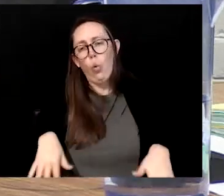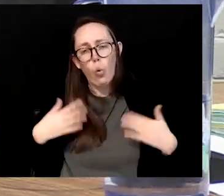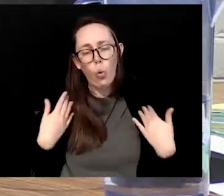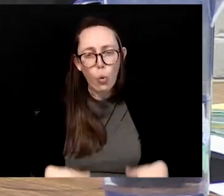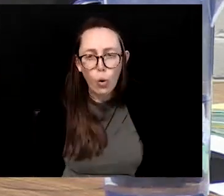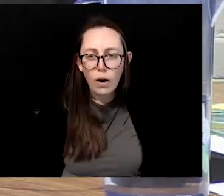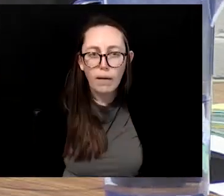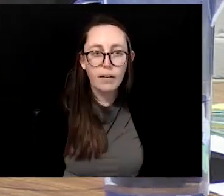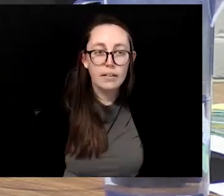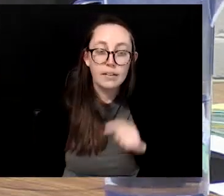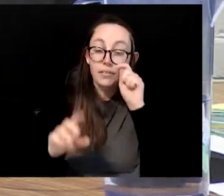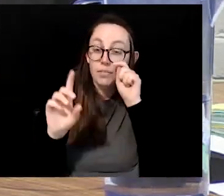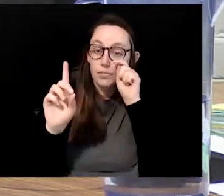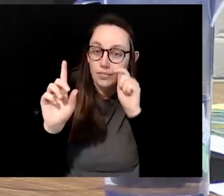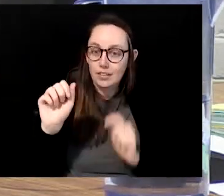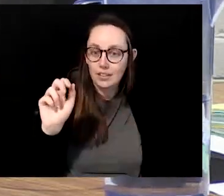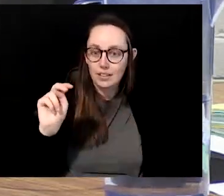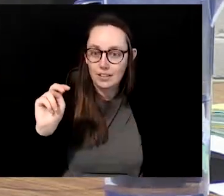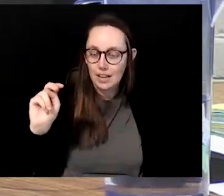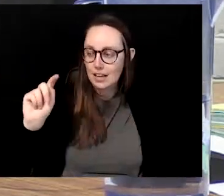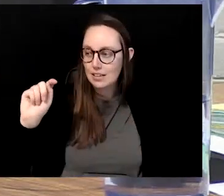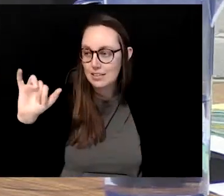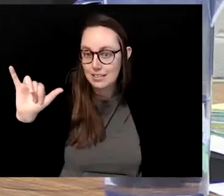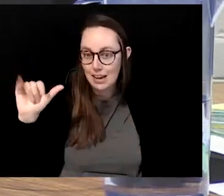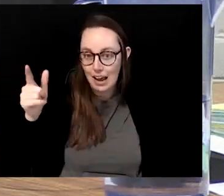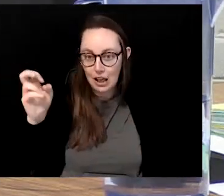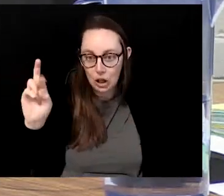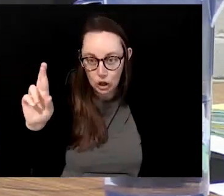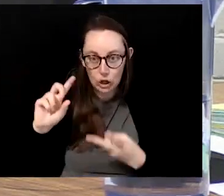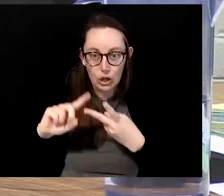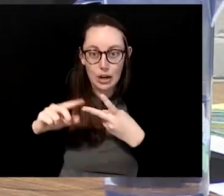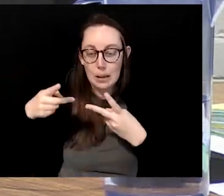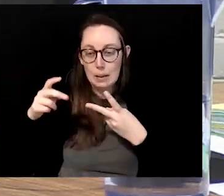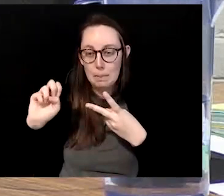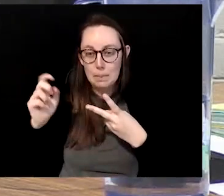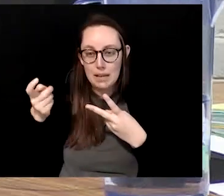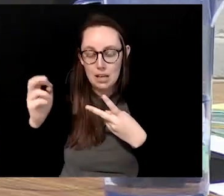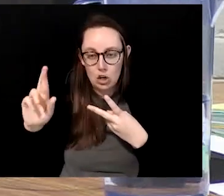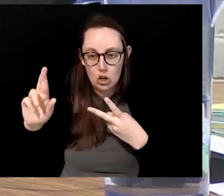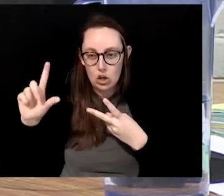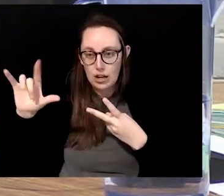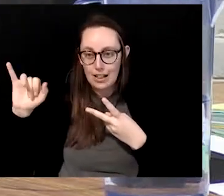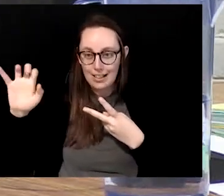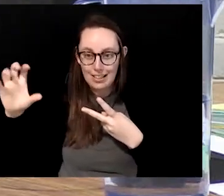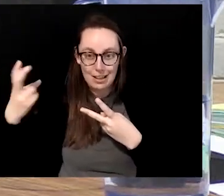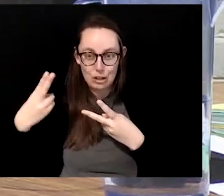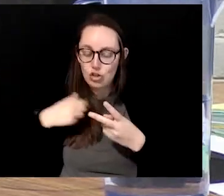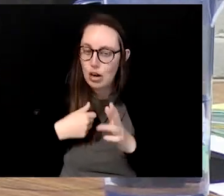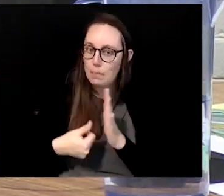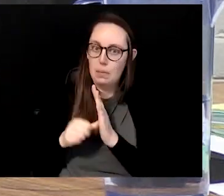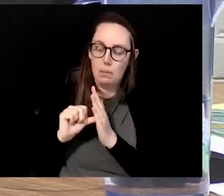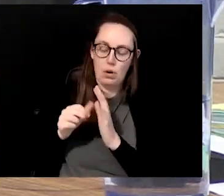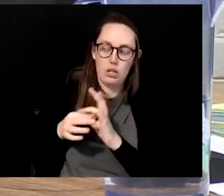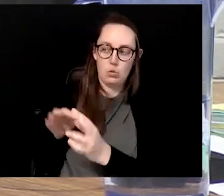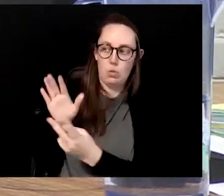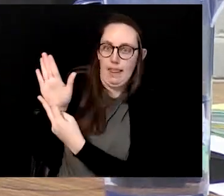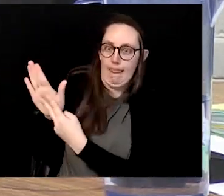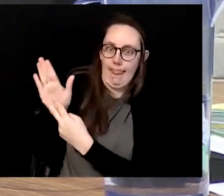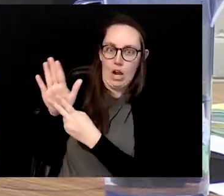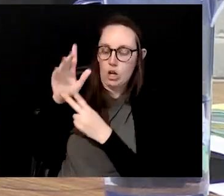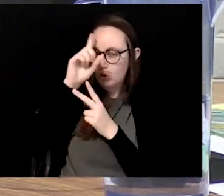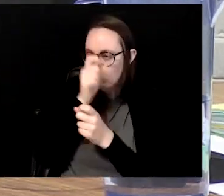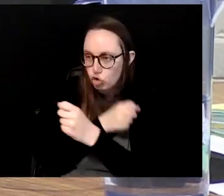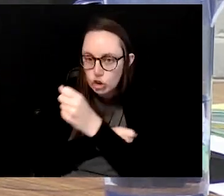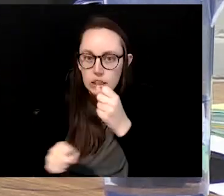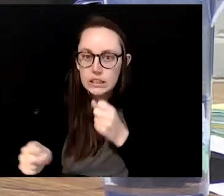and Peter Lynch kept the whole Road Show going I was impressed with their communication and strategic thinking and the incredibly hard work that